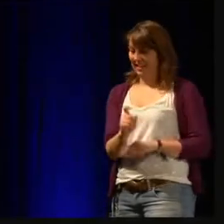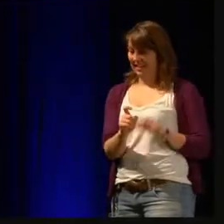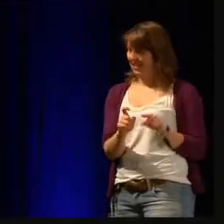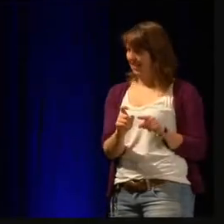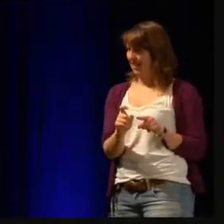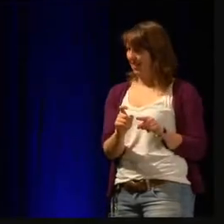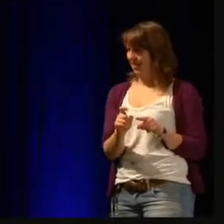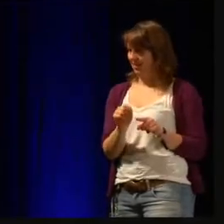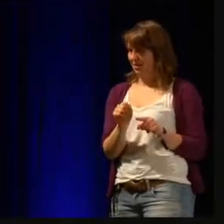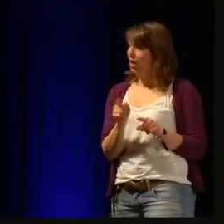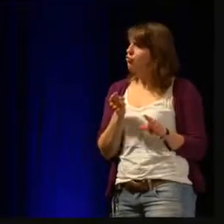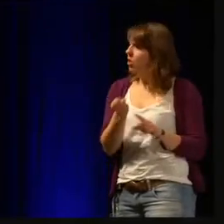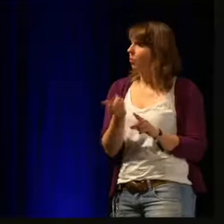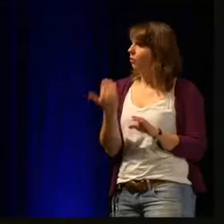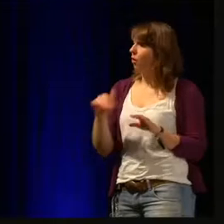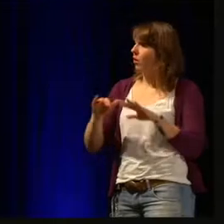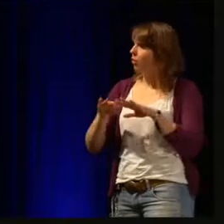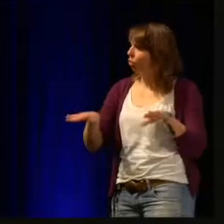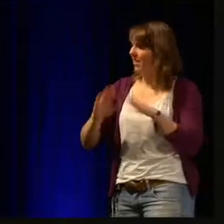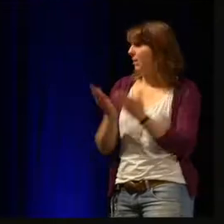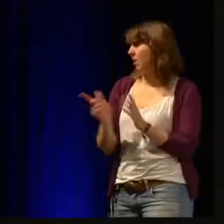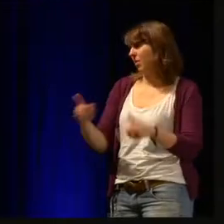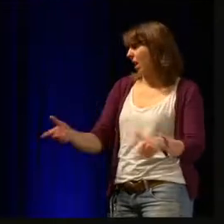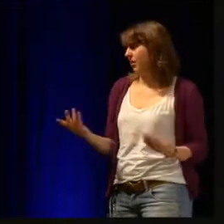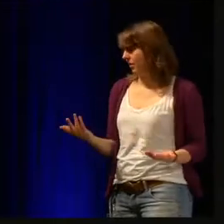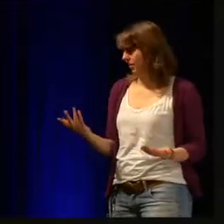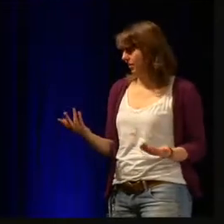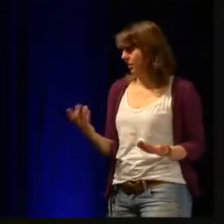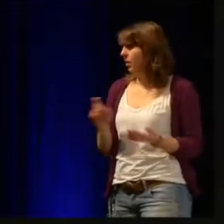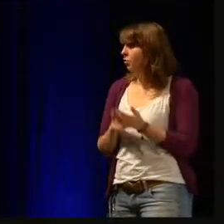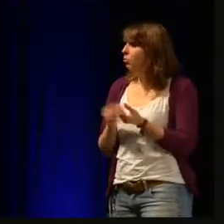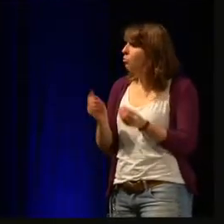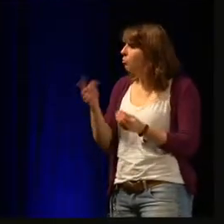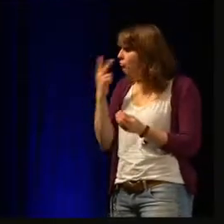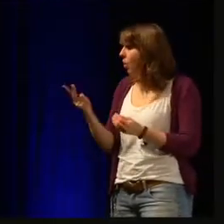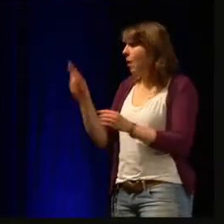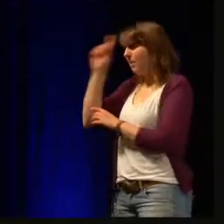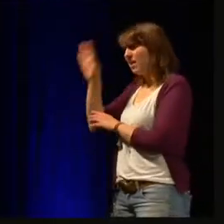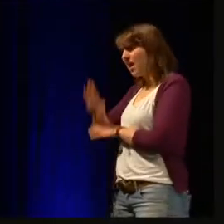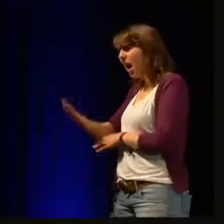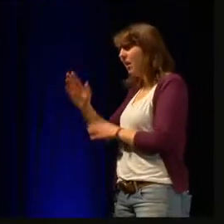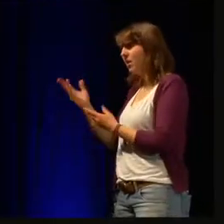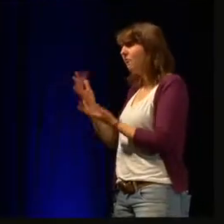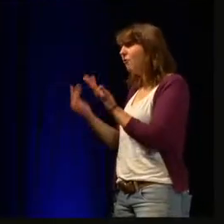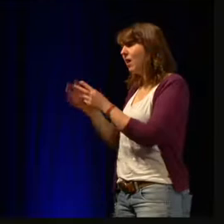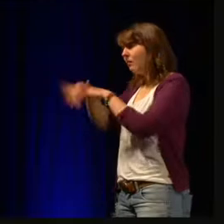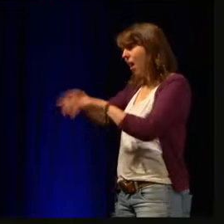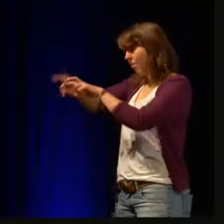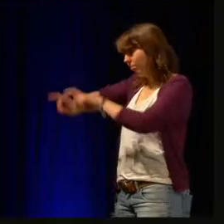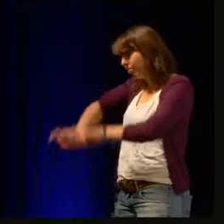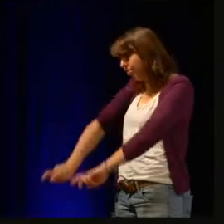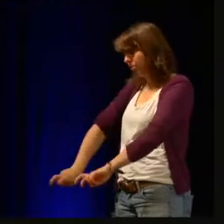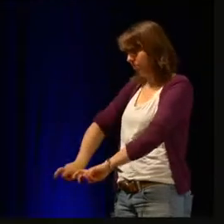The problem is that X is not a sample from the population, but instead just the people that have seen by the